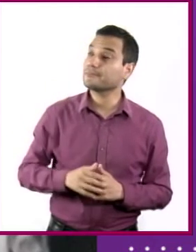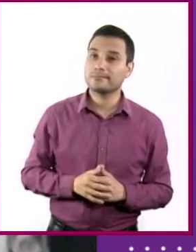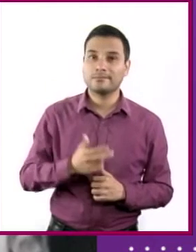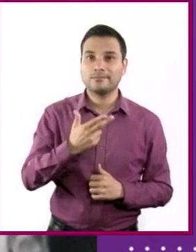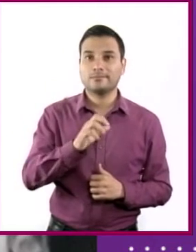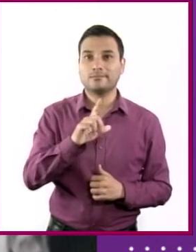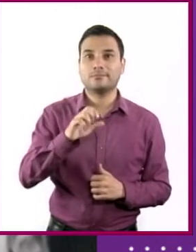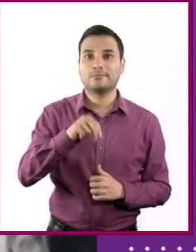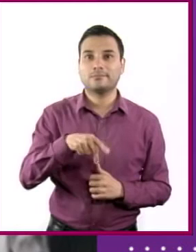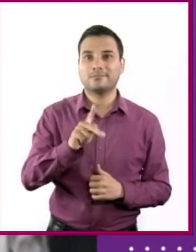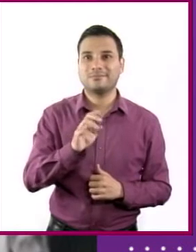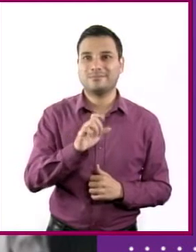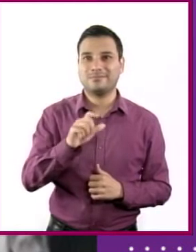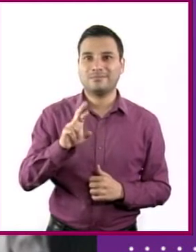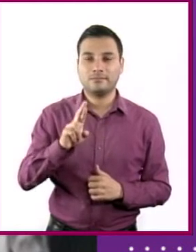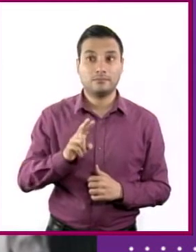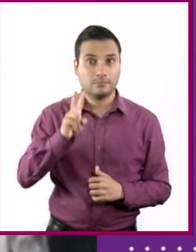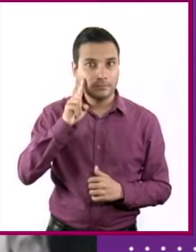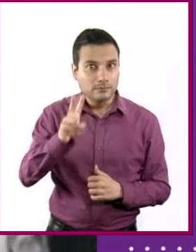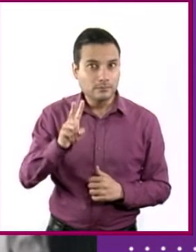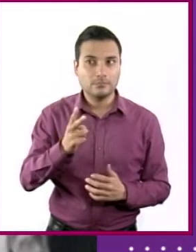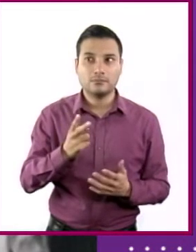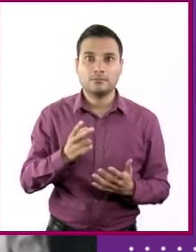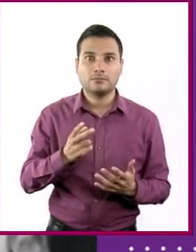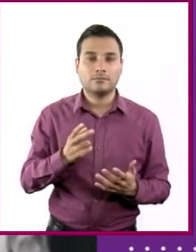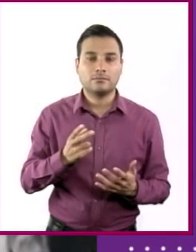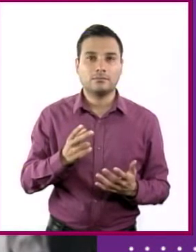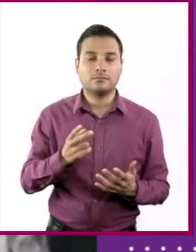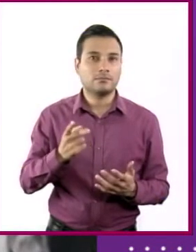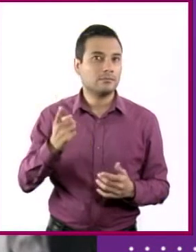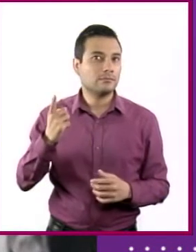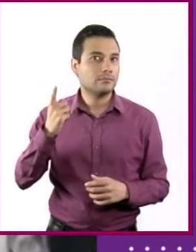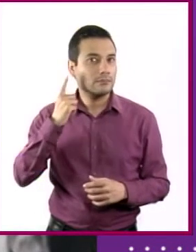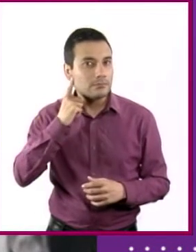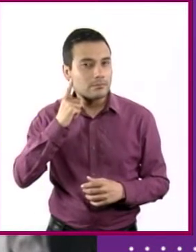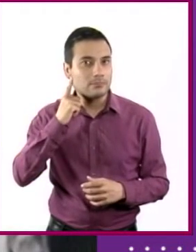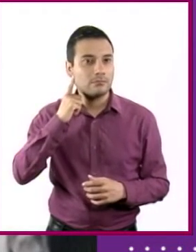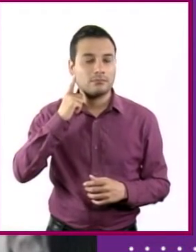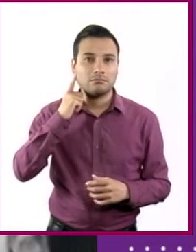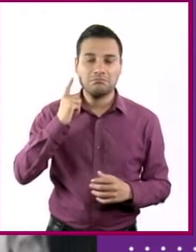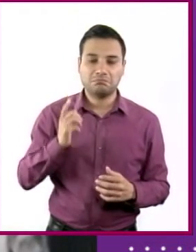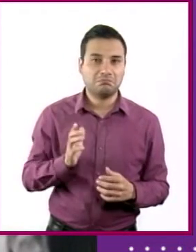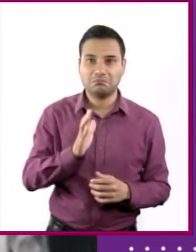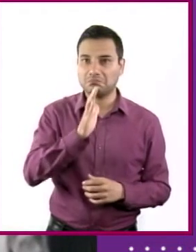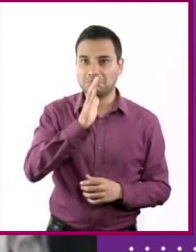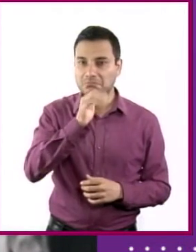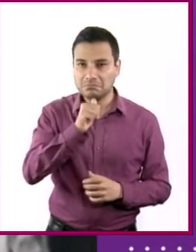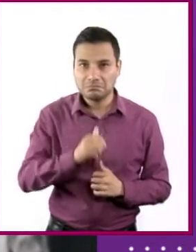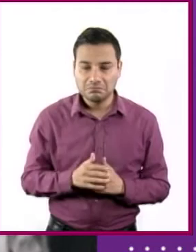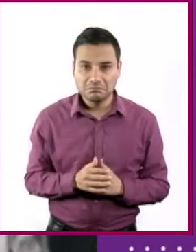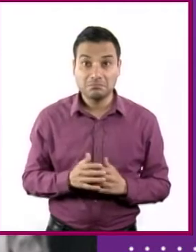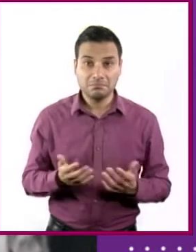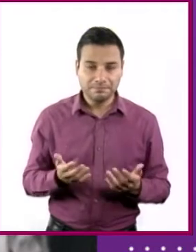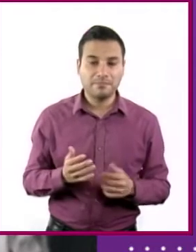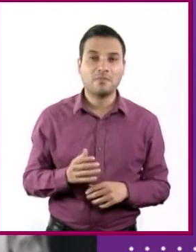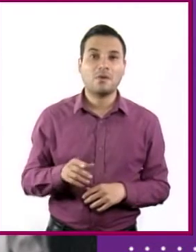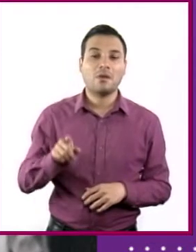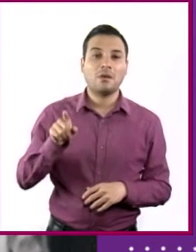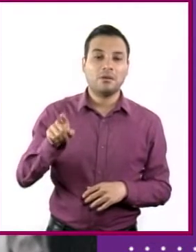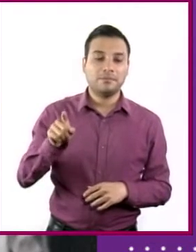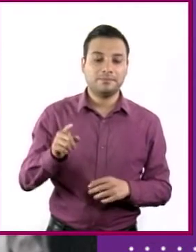She couldn't see, talk, or hear, but she wrote books. Could she